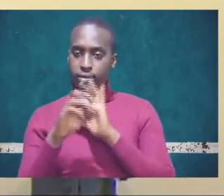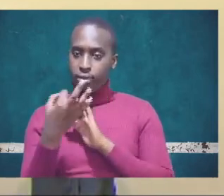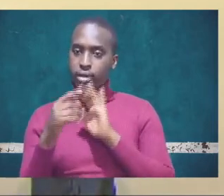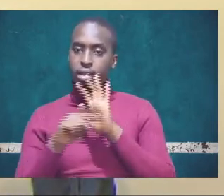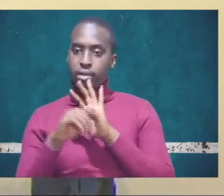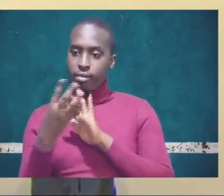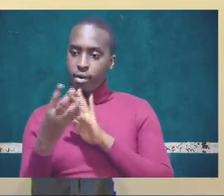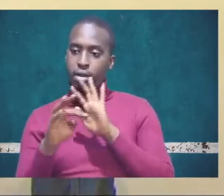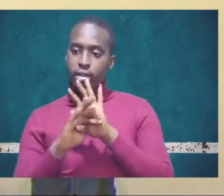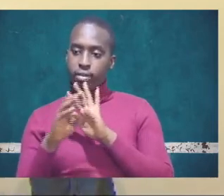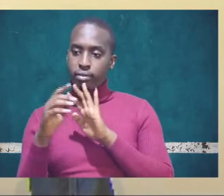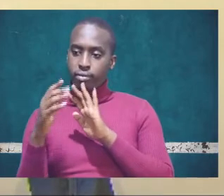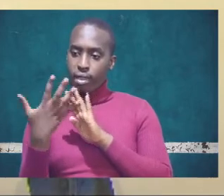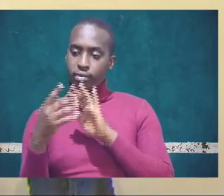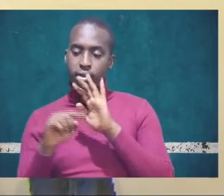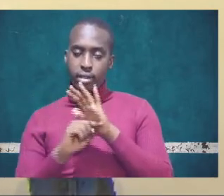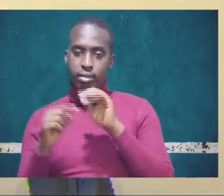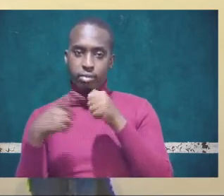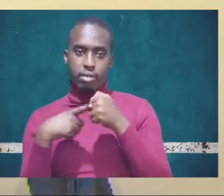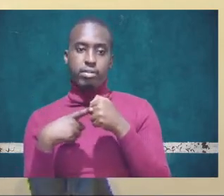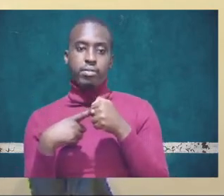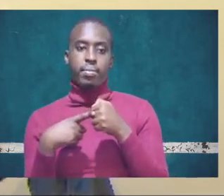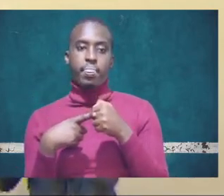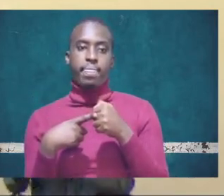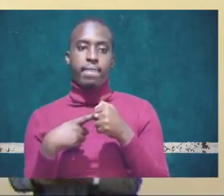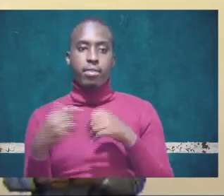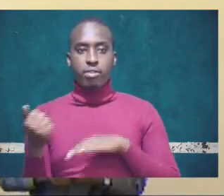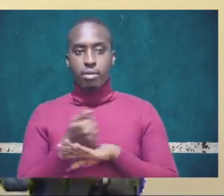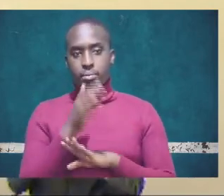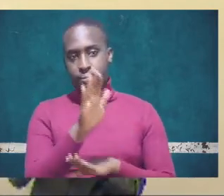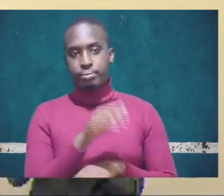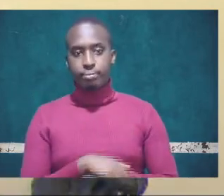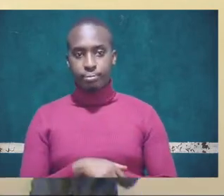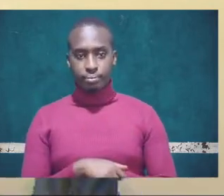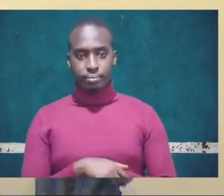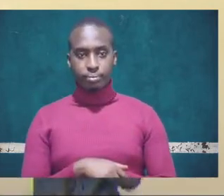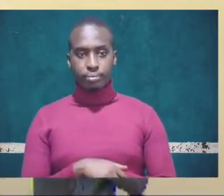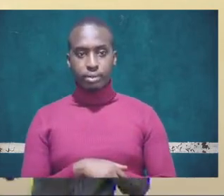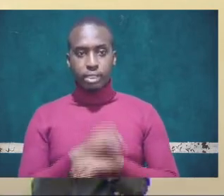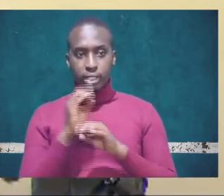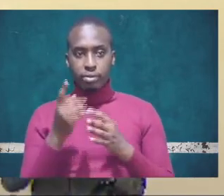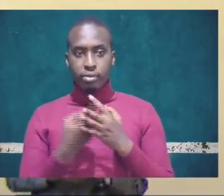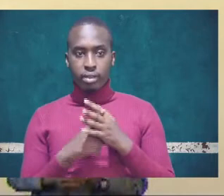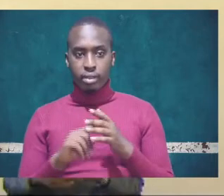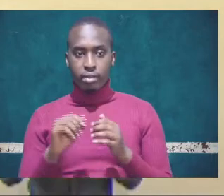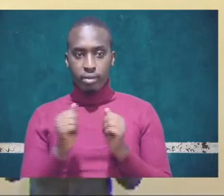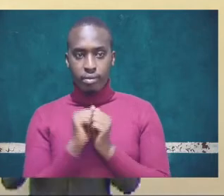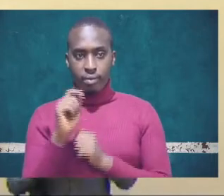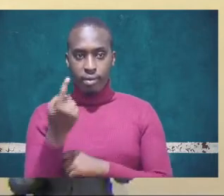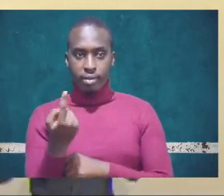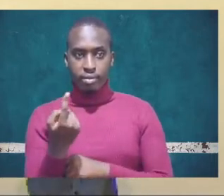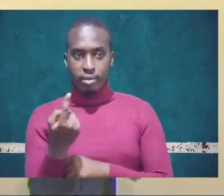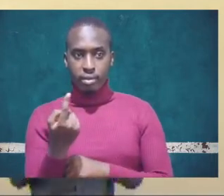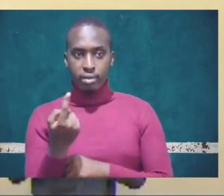negative 5, negative 6. We put them on that graph. When you start with the first one, you